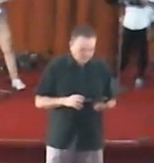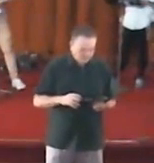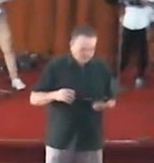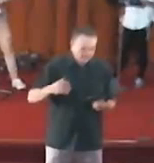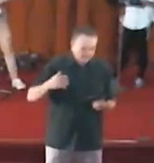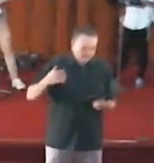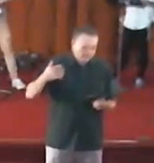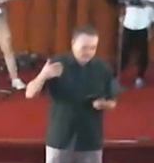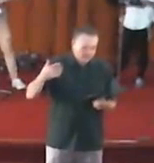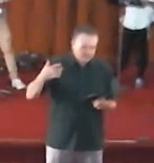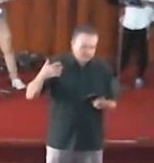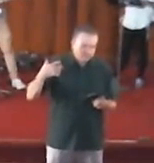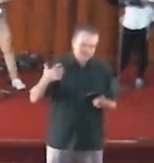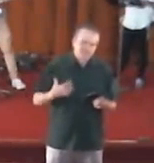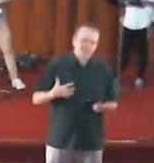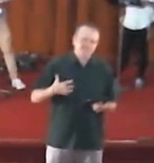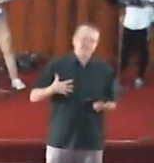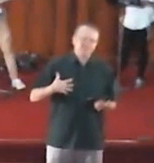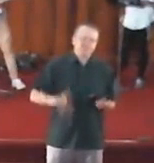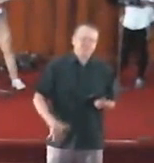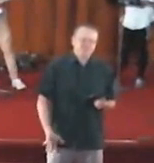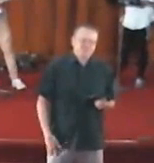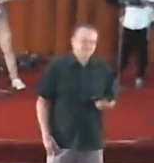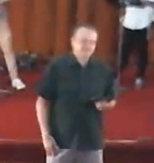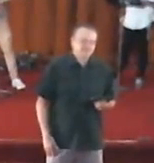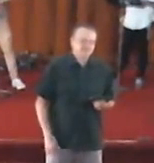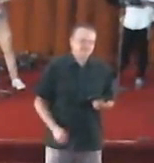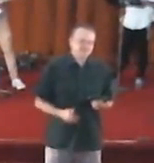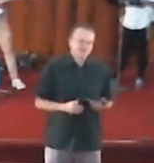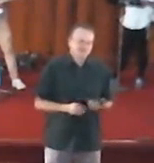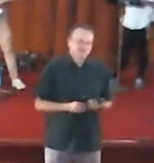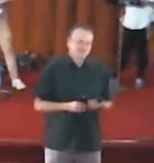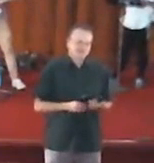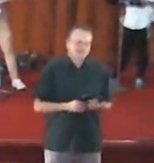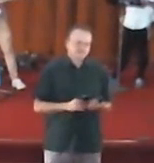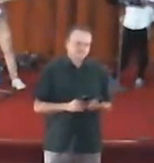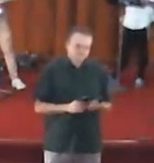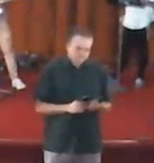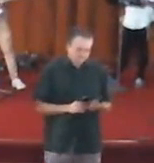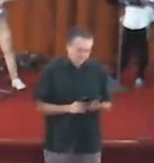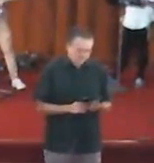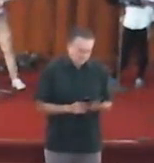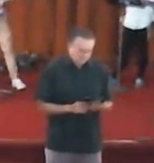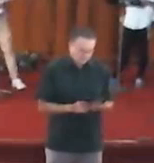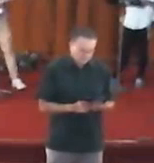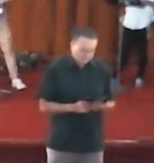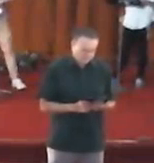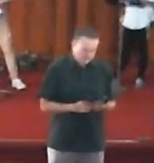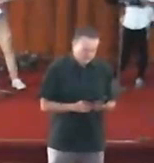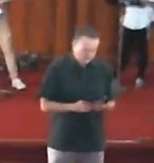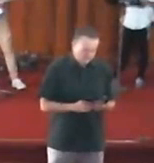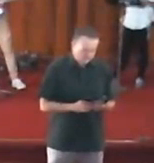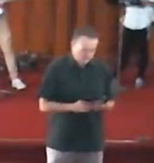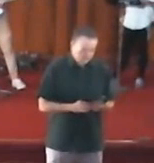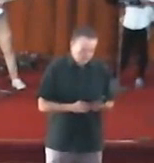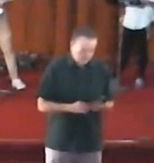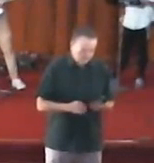Tú liberas en mí el poder para ser santo. You release in me the power to be holy.